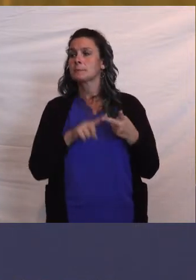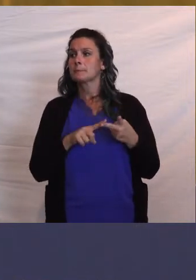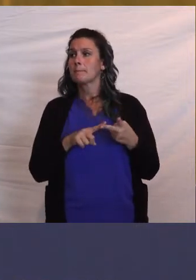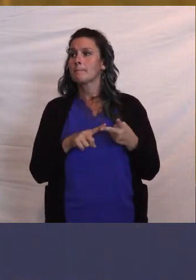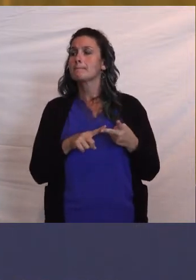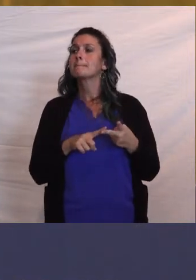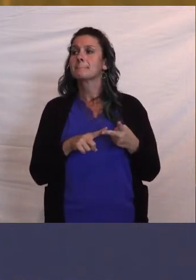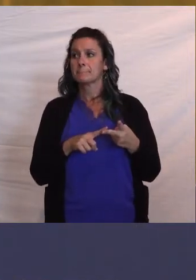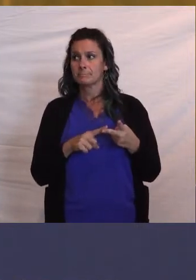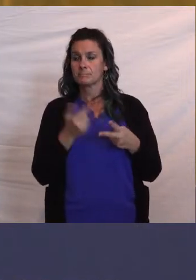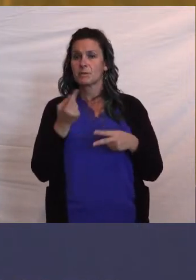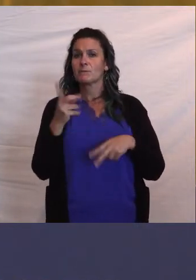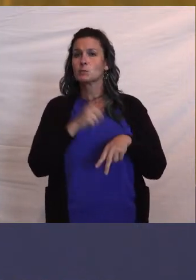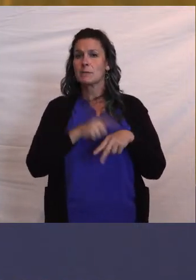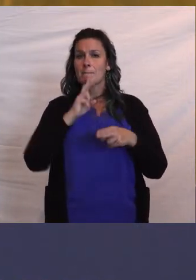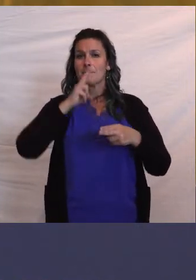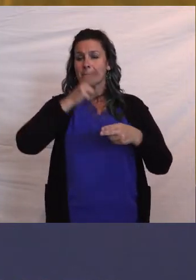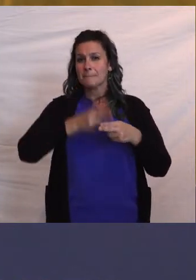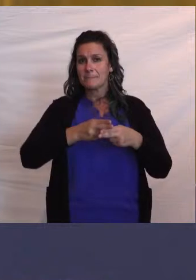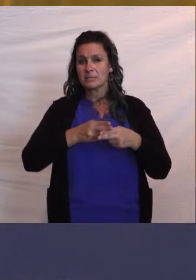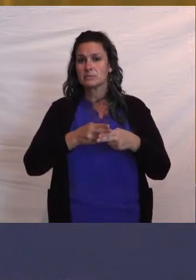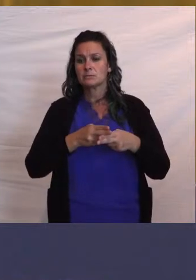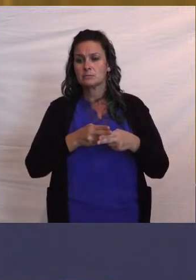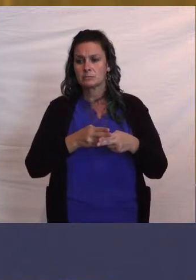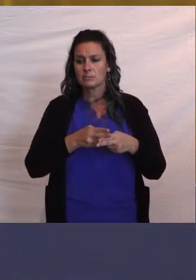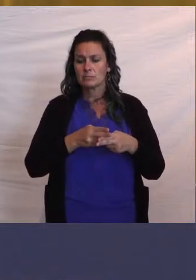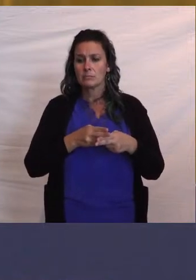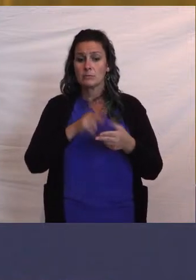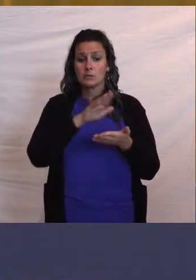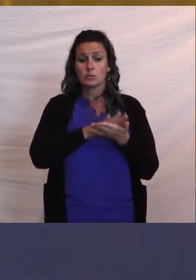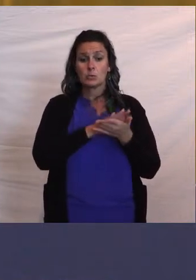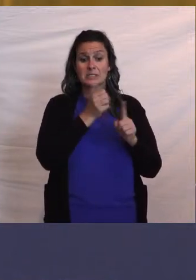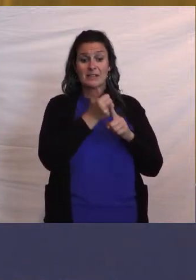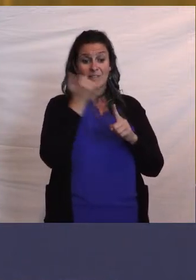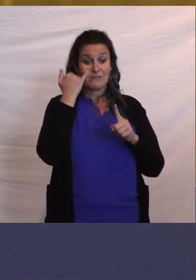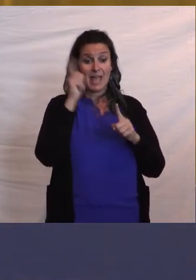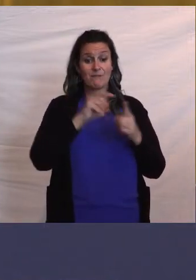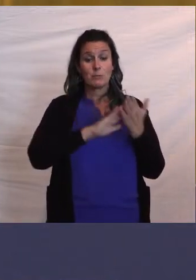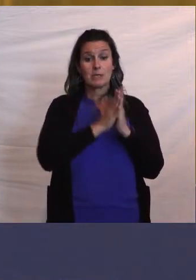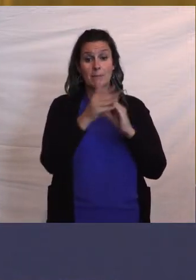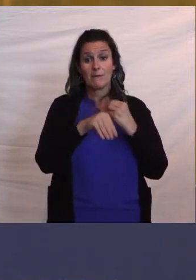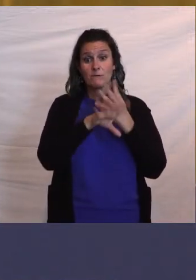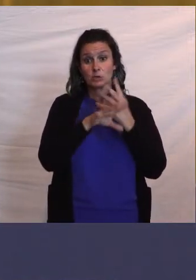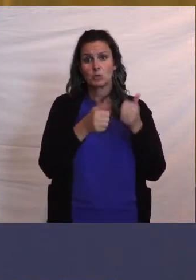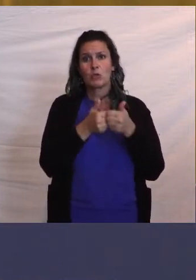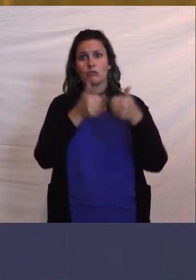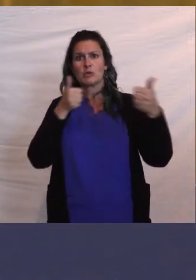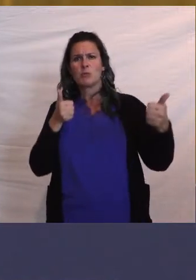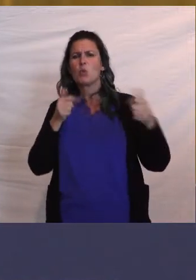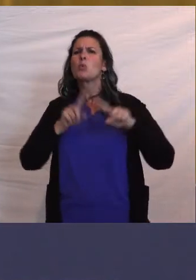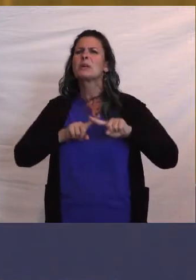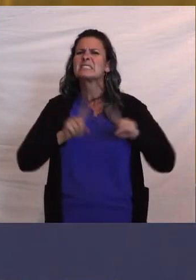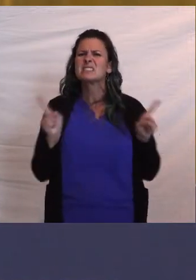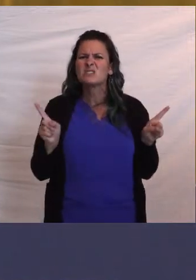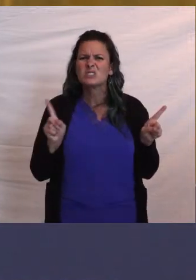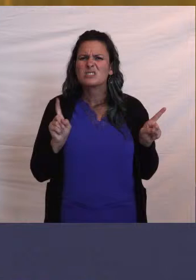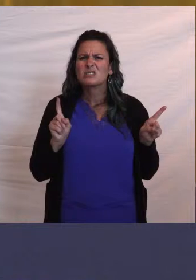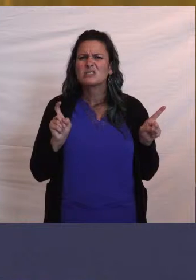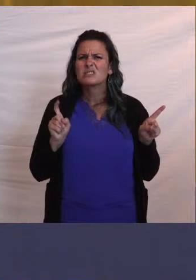You a couple of times mentioned if a school has to be remote or virtual. What's the